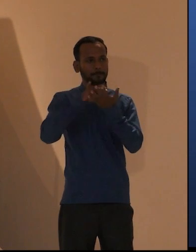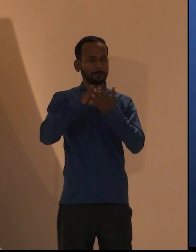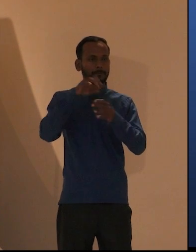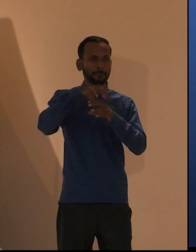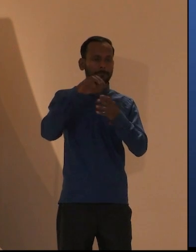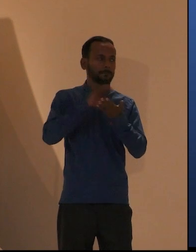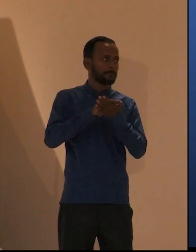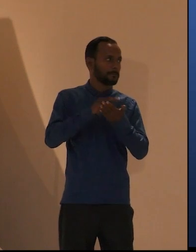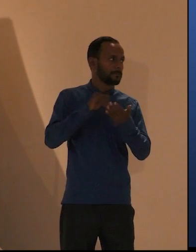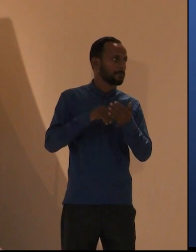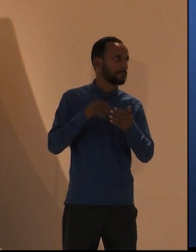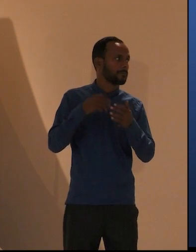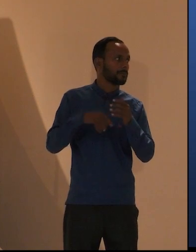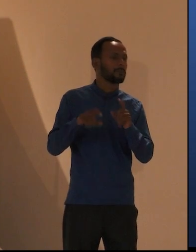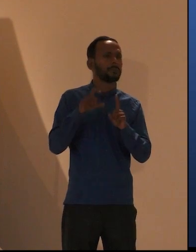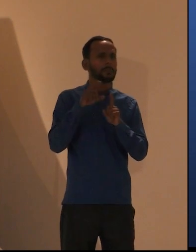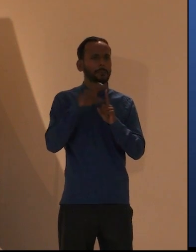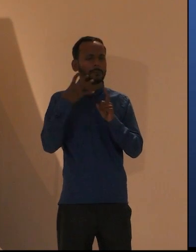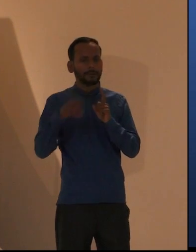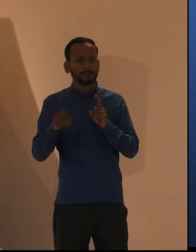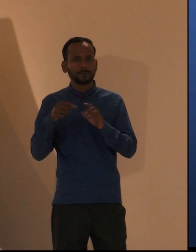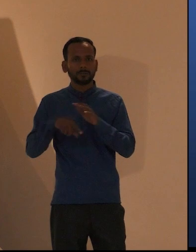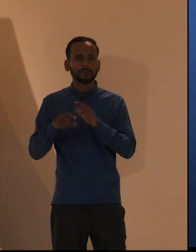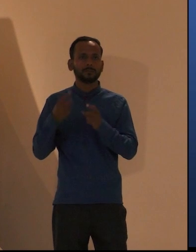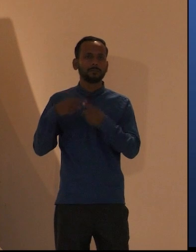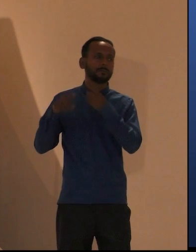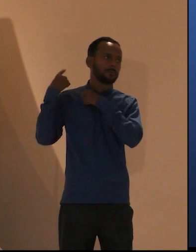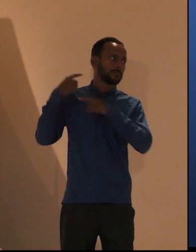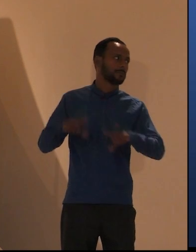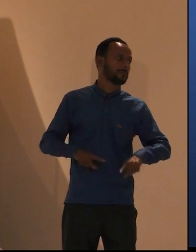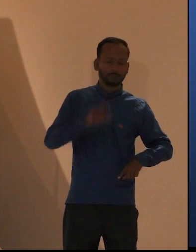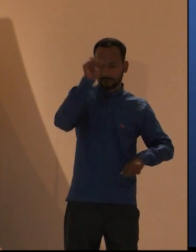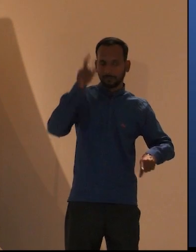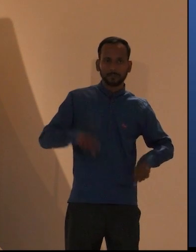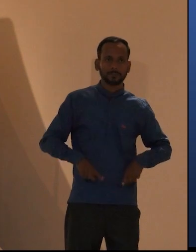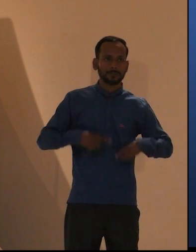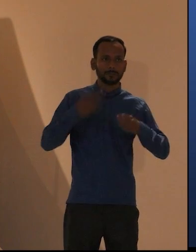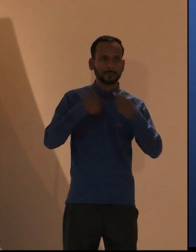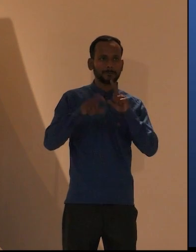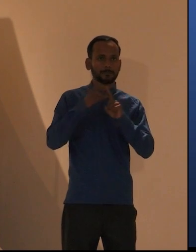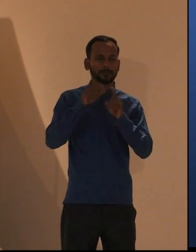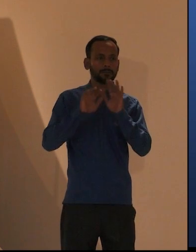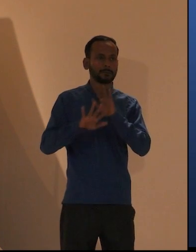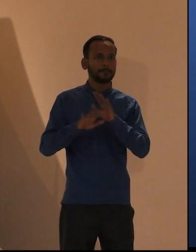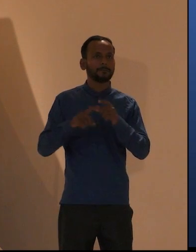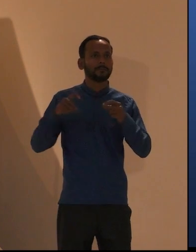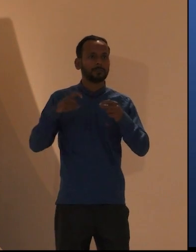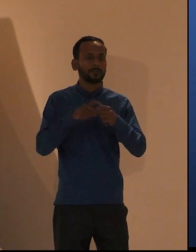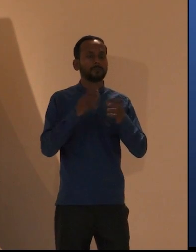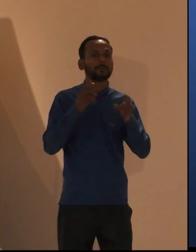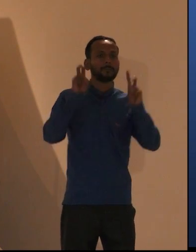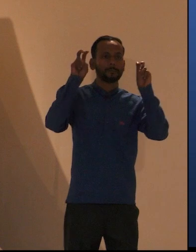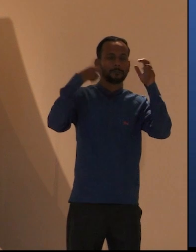and their depiction of Indian life. So it addresses both the focal point on the theme of collaboration with IFA